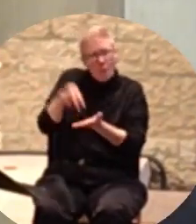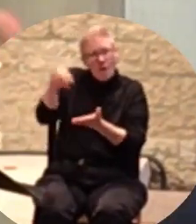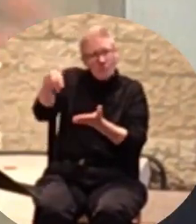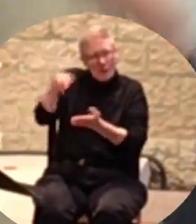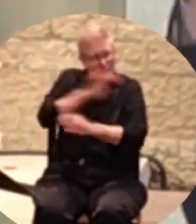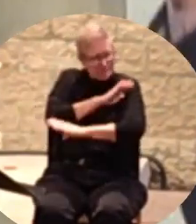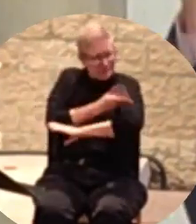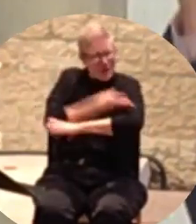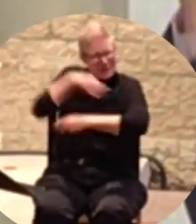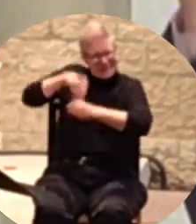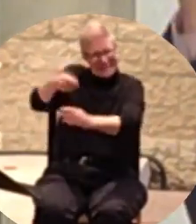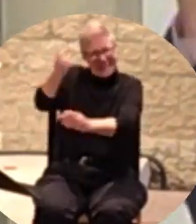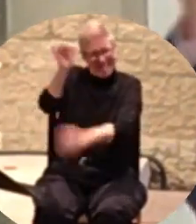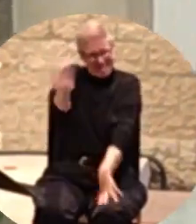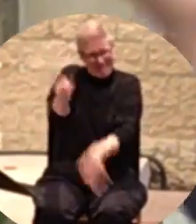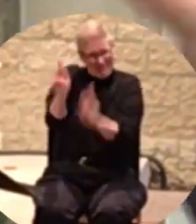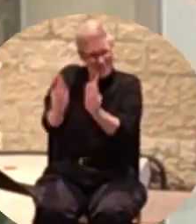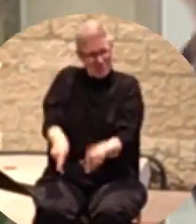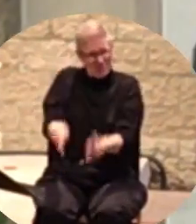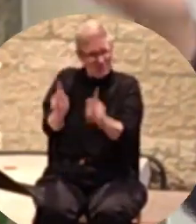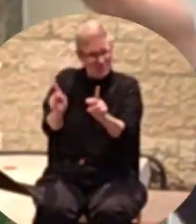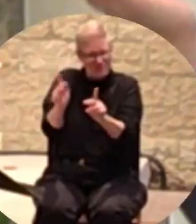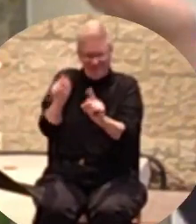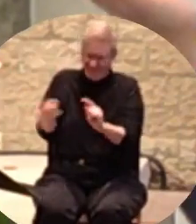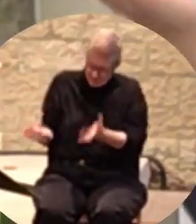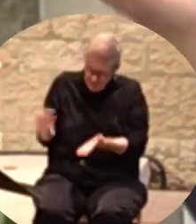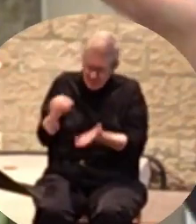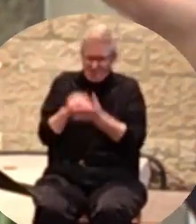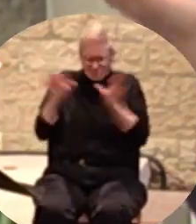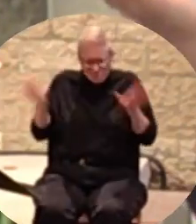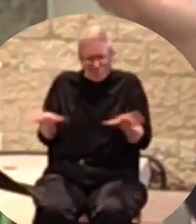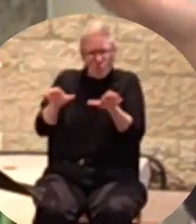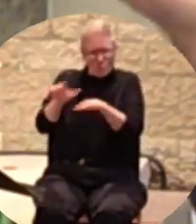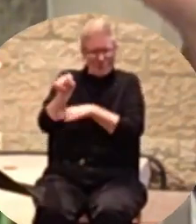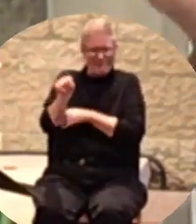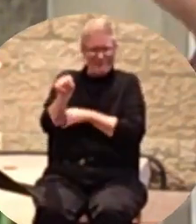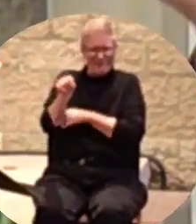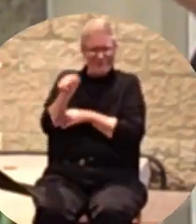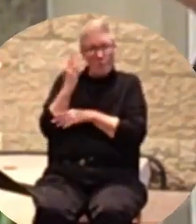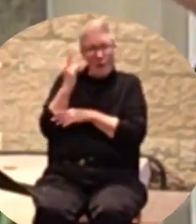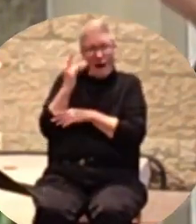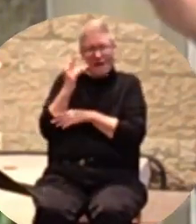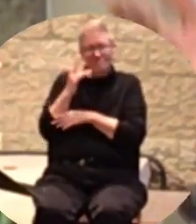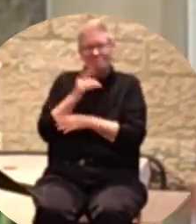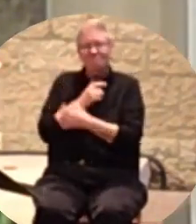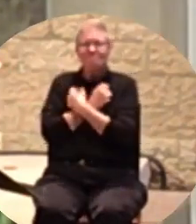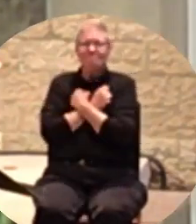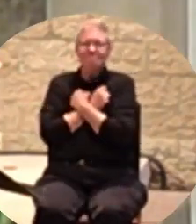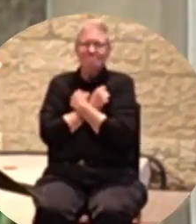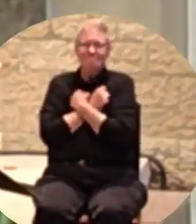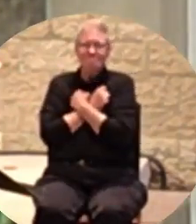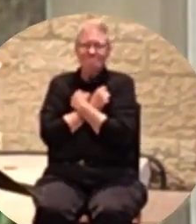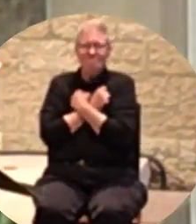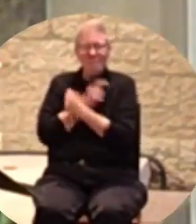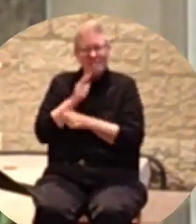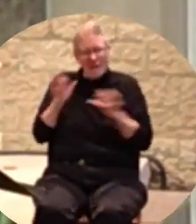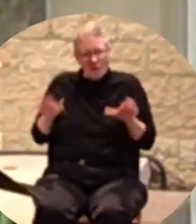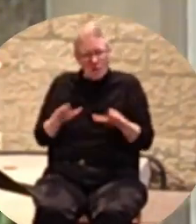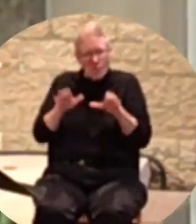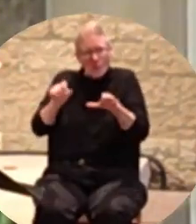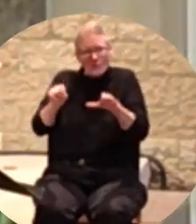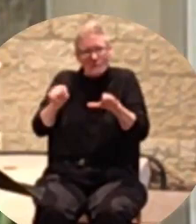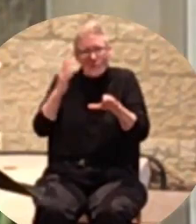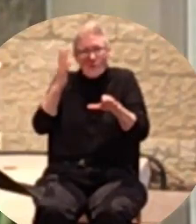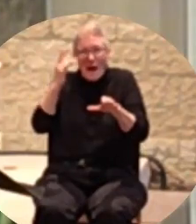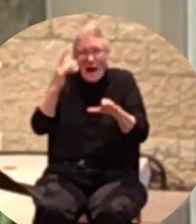power within them. And they get up and they do it because of love. They do it